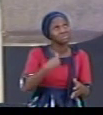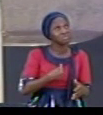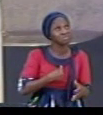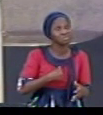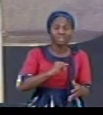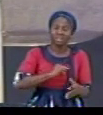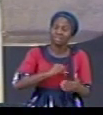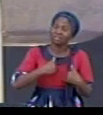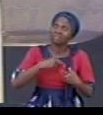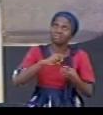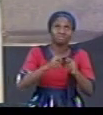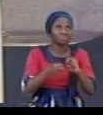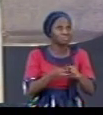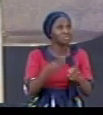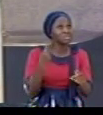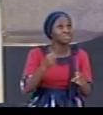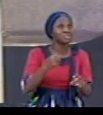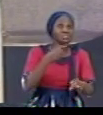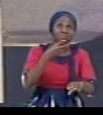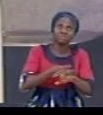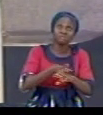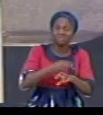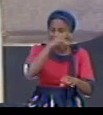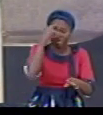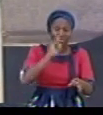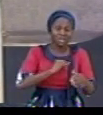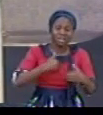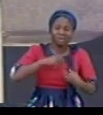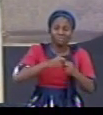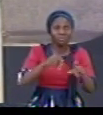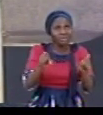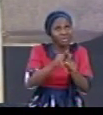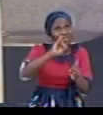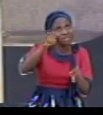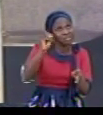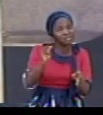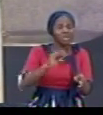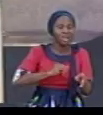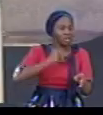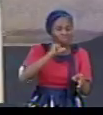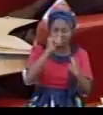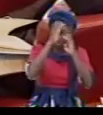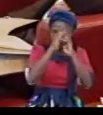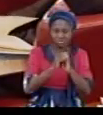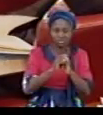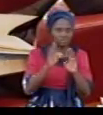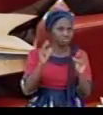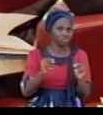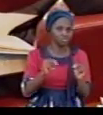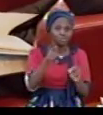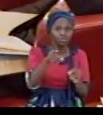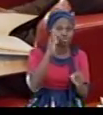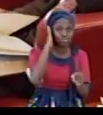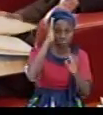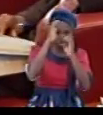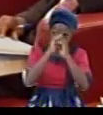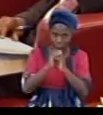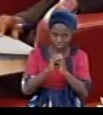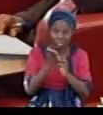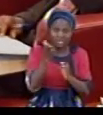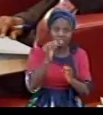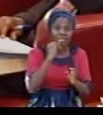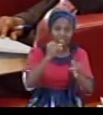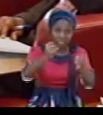through the afflictions of Job, I will not worship. You will worship. There's power in